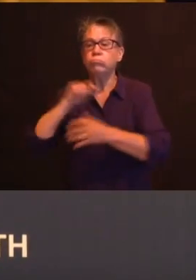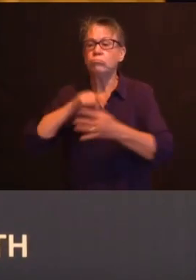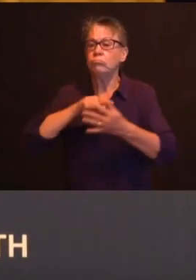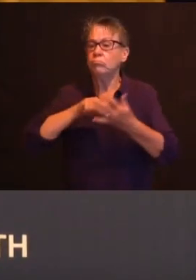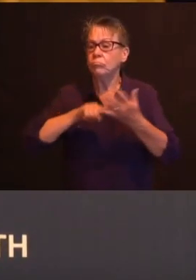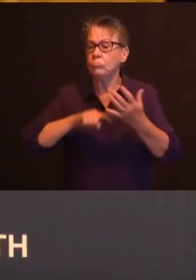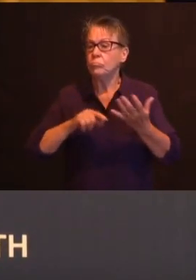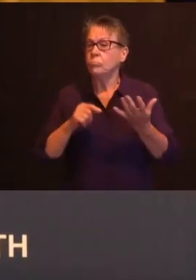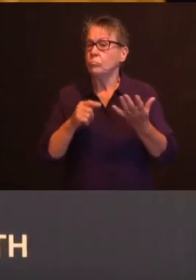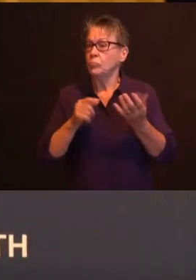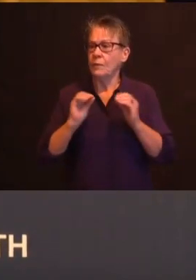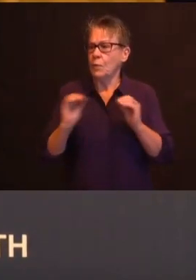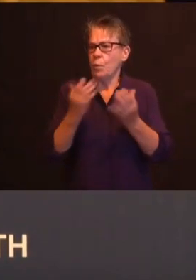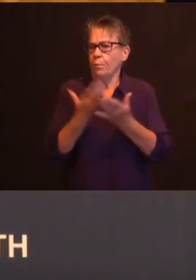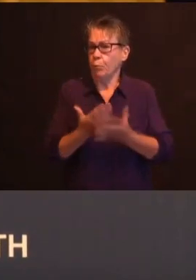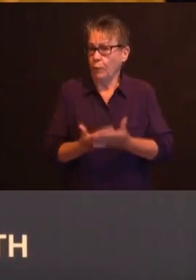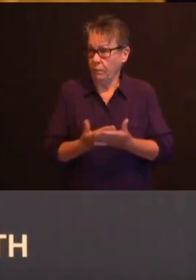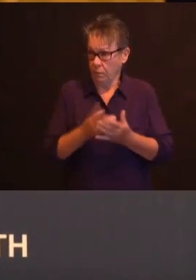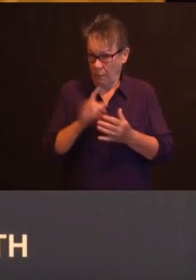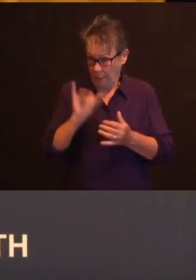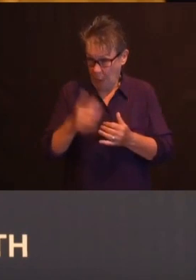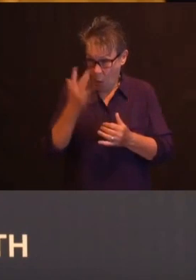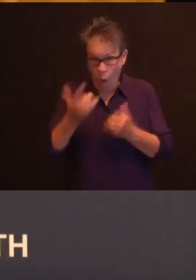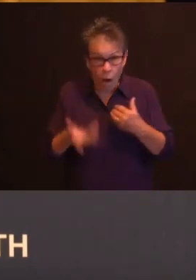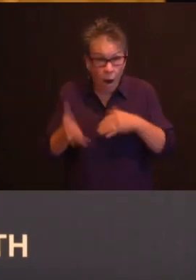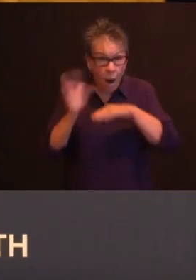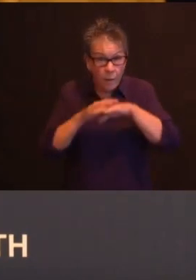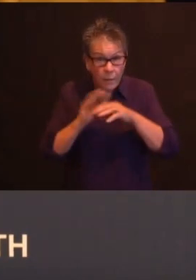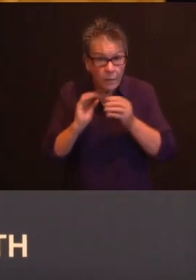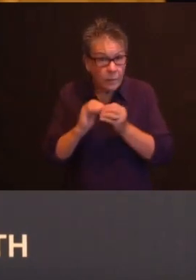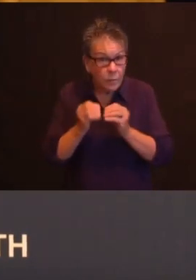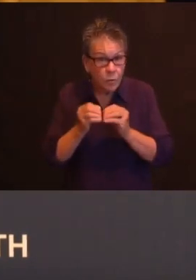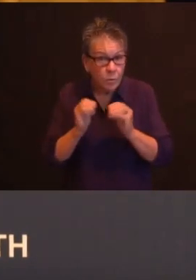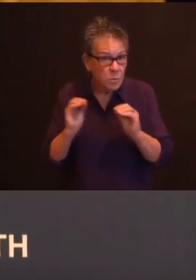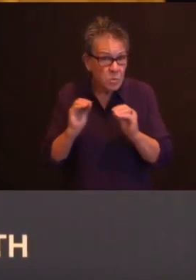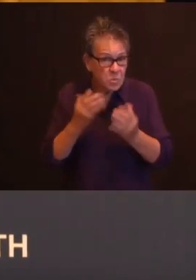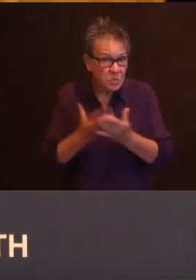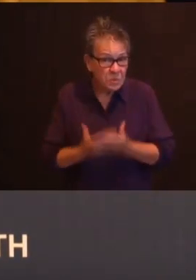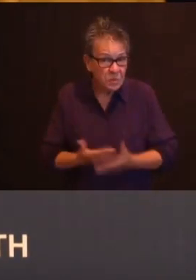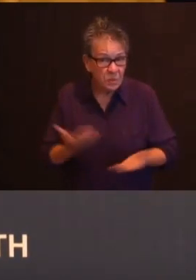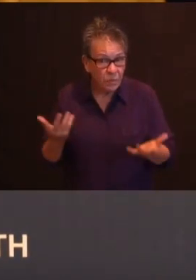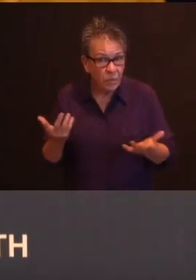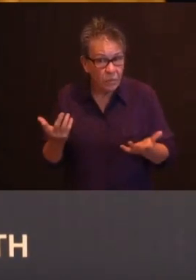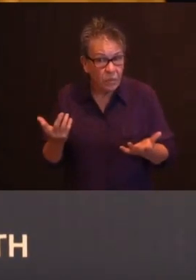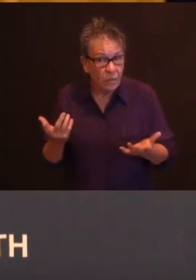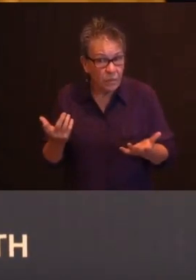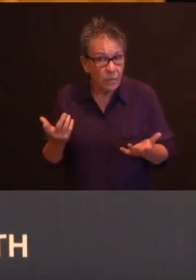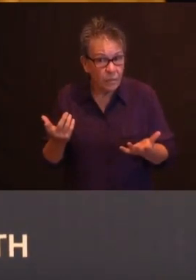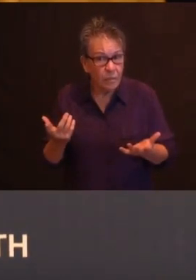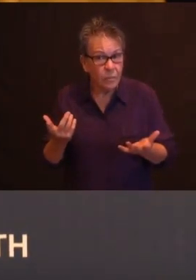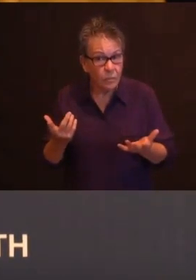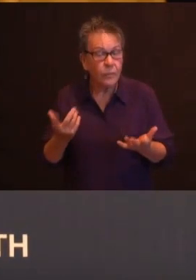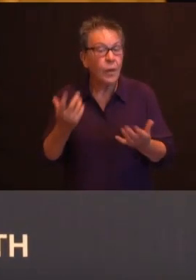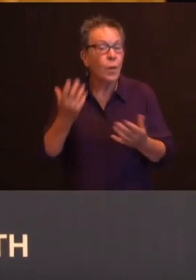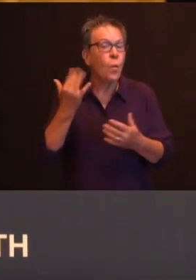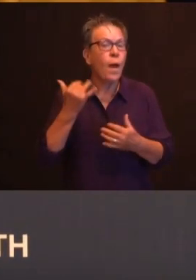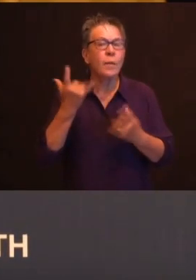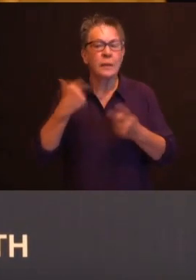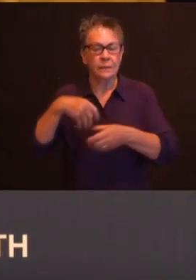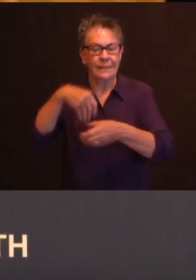is overwhelmingly, the experts will tell you, is an indoor reality. And so we then got to Monday morning and we